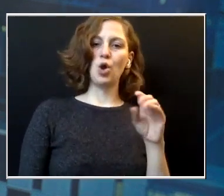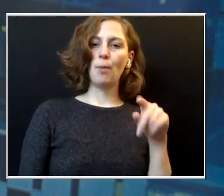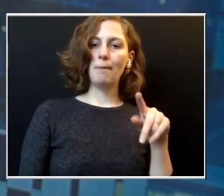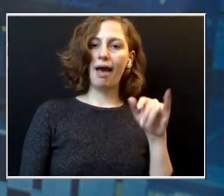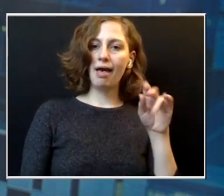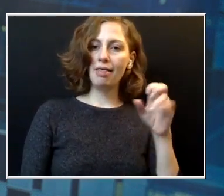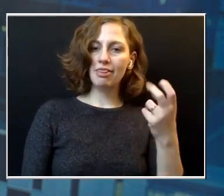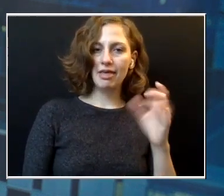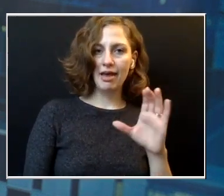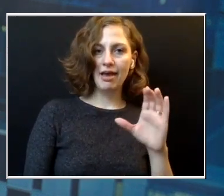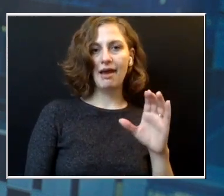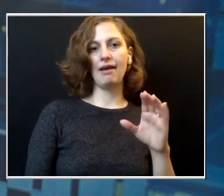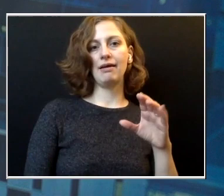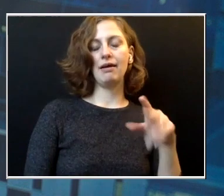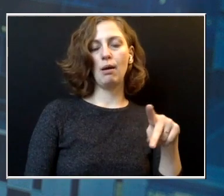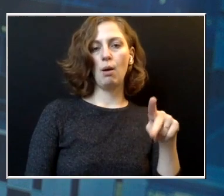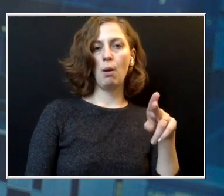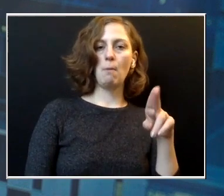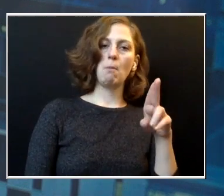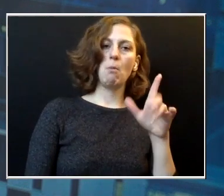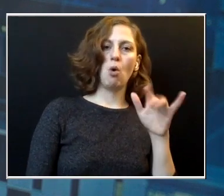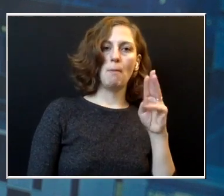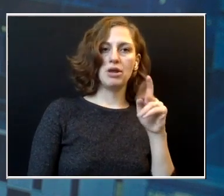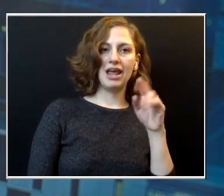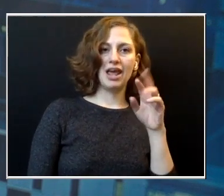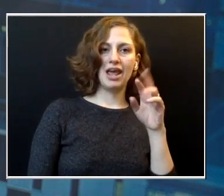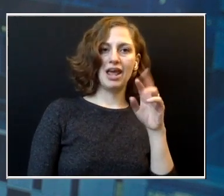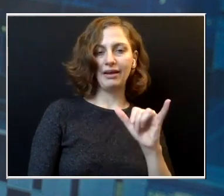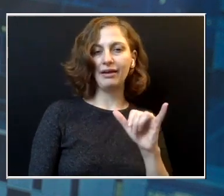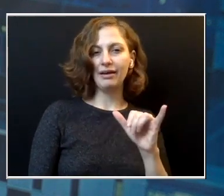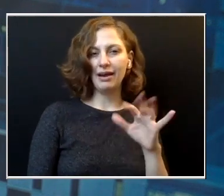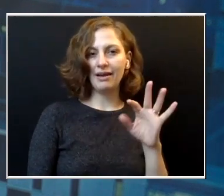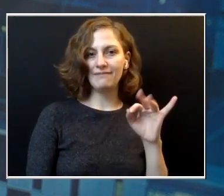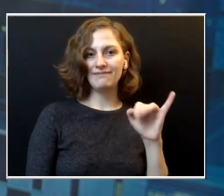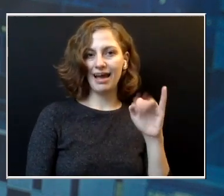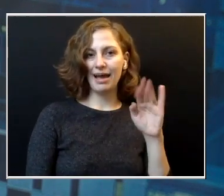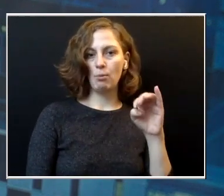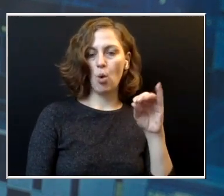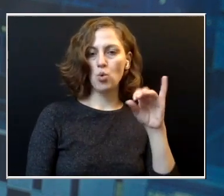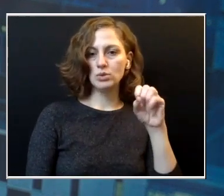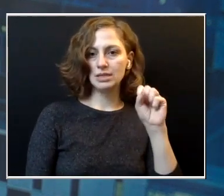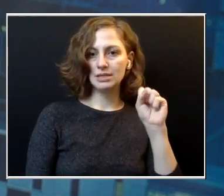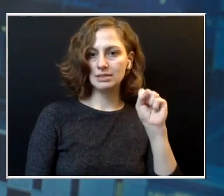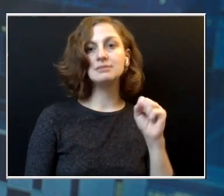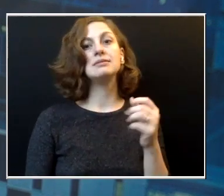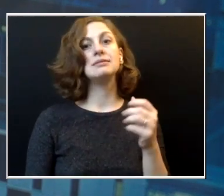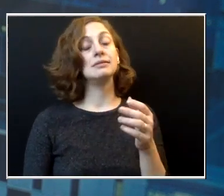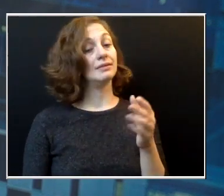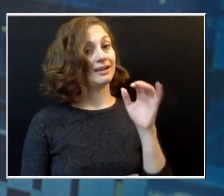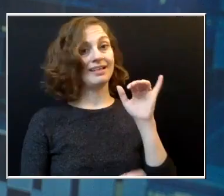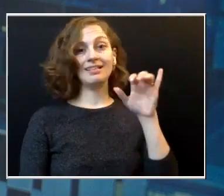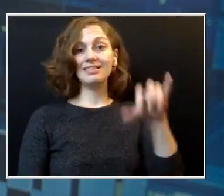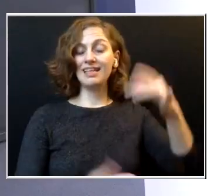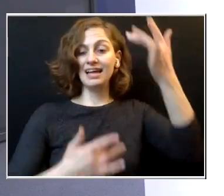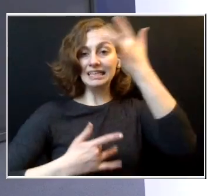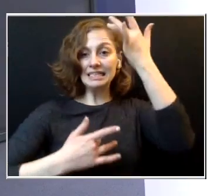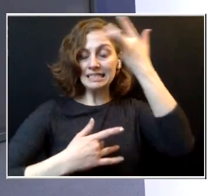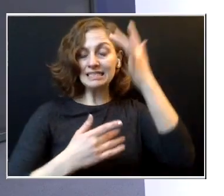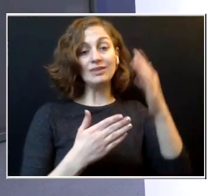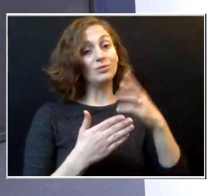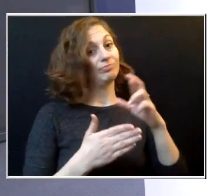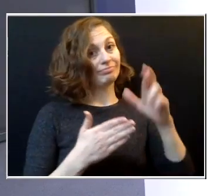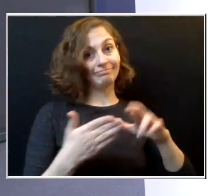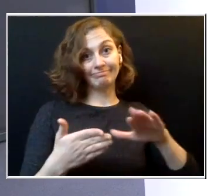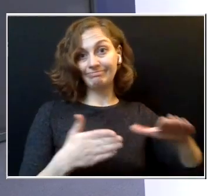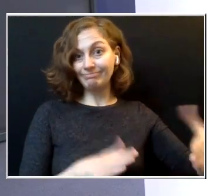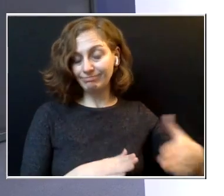it's incurable. But we'll also discuss how new drugs and research are helping patients breathe easier and live longer. Joining me today